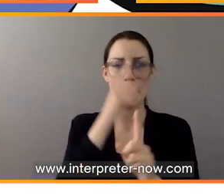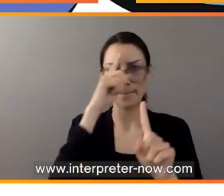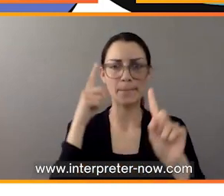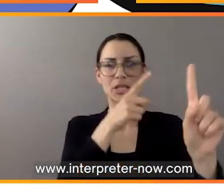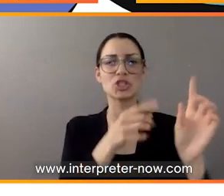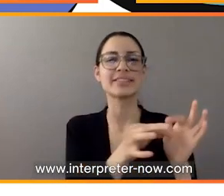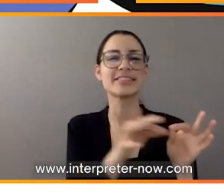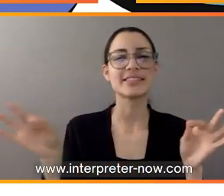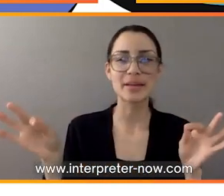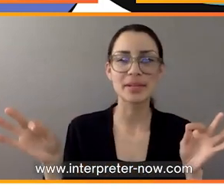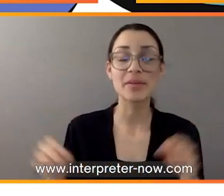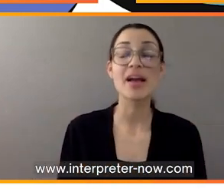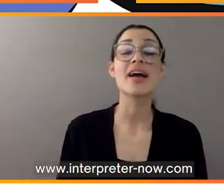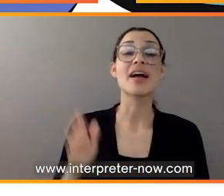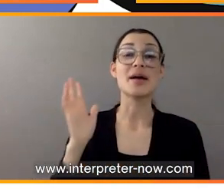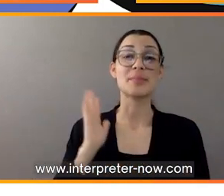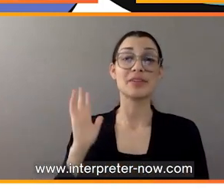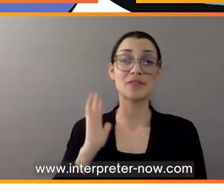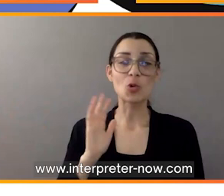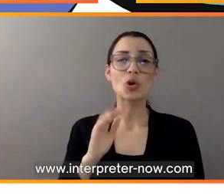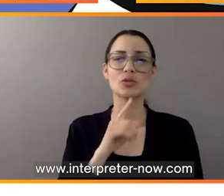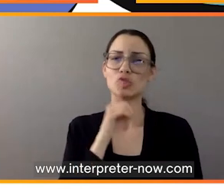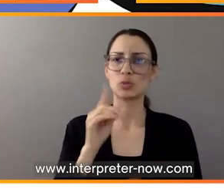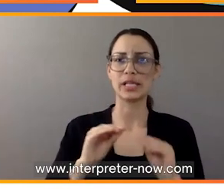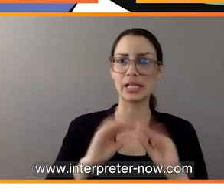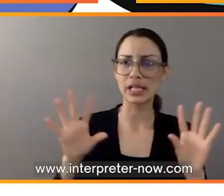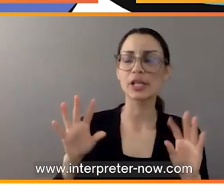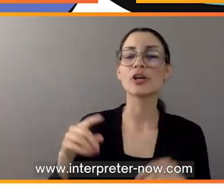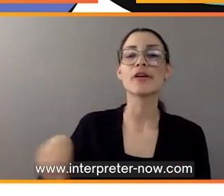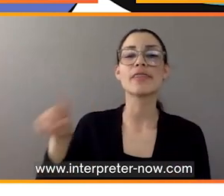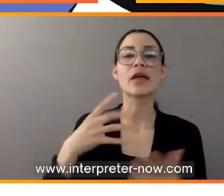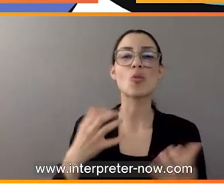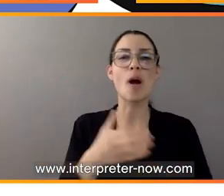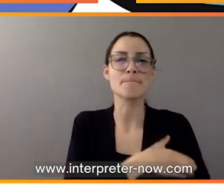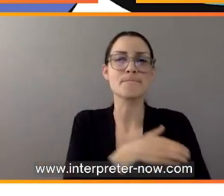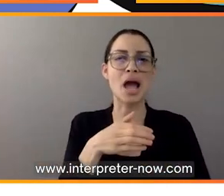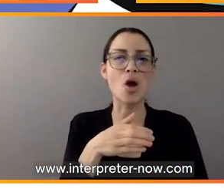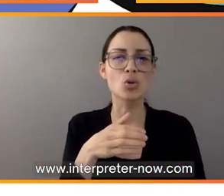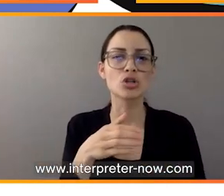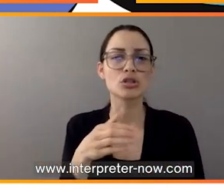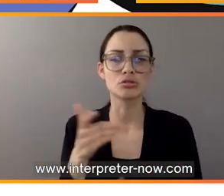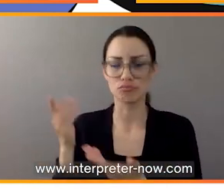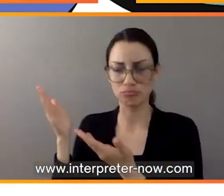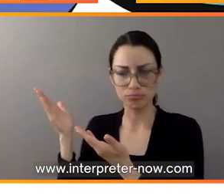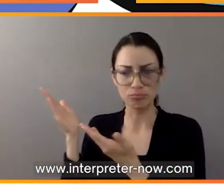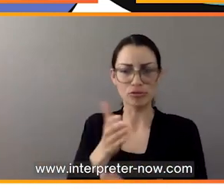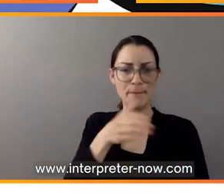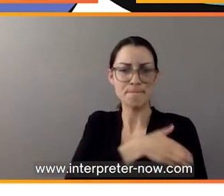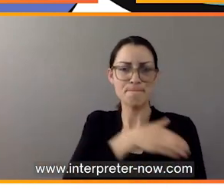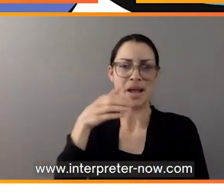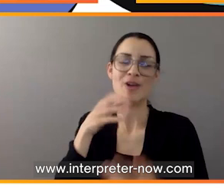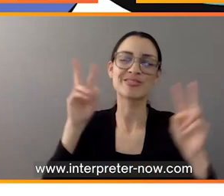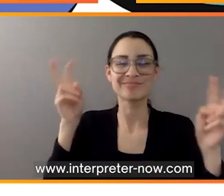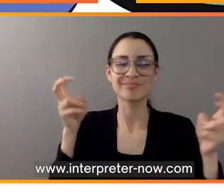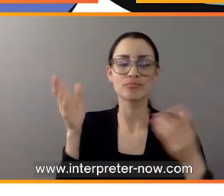as a company? And I remember back then it became really crisp about bringing power to the players, right? So how do we